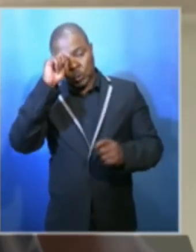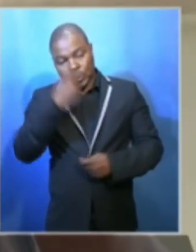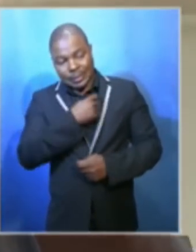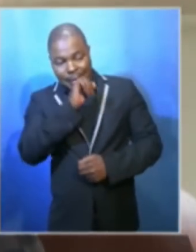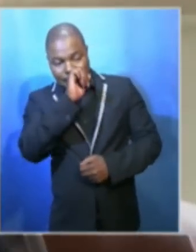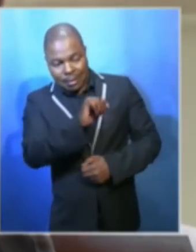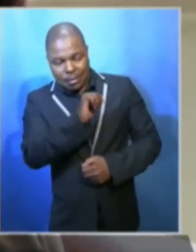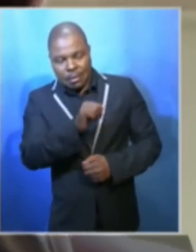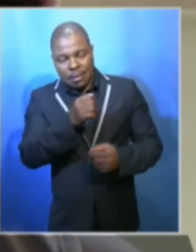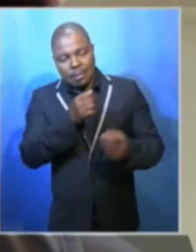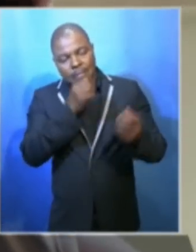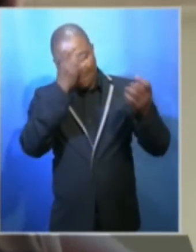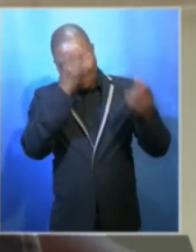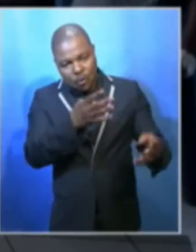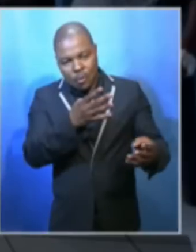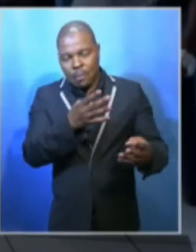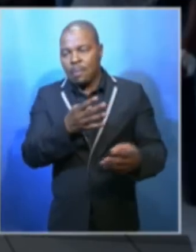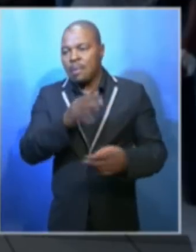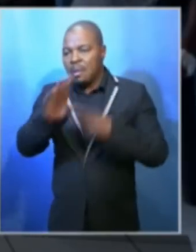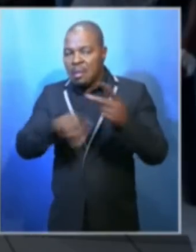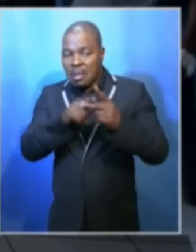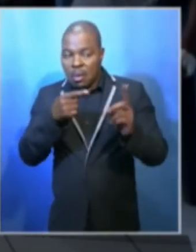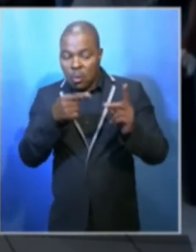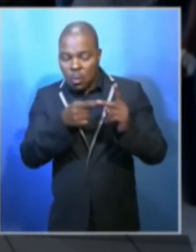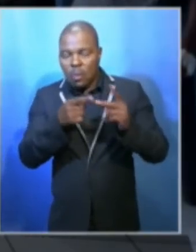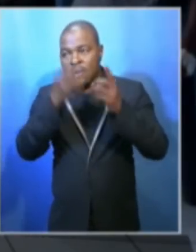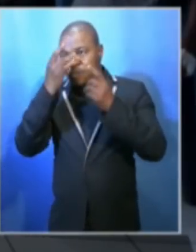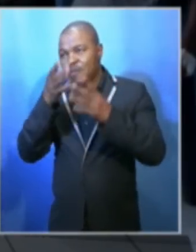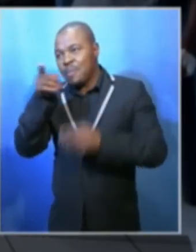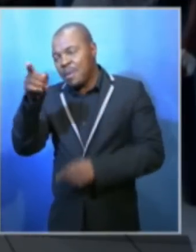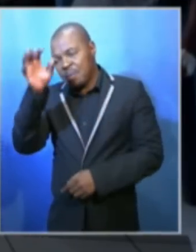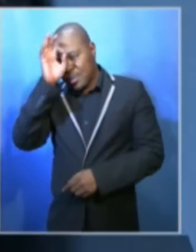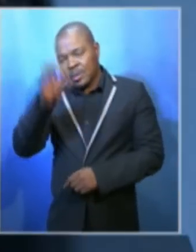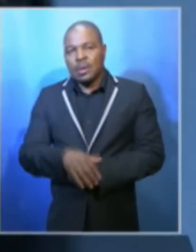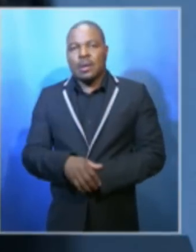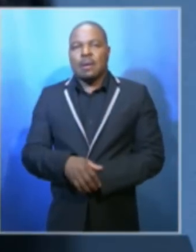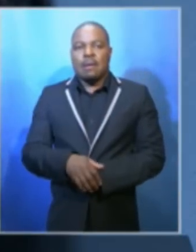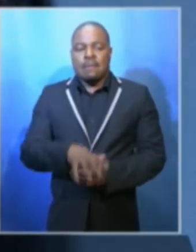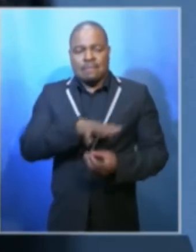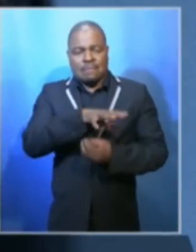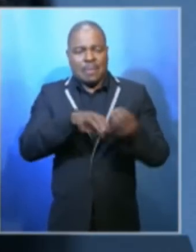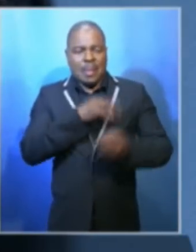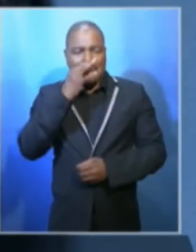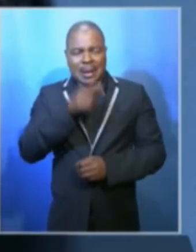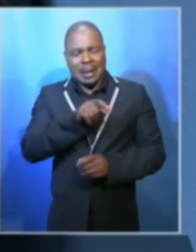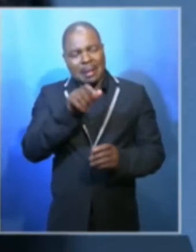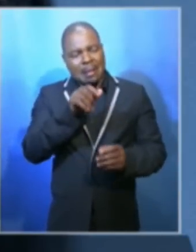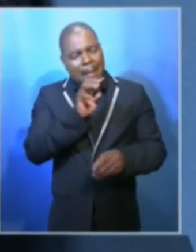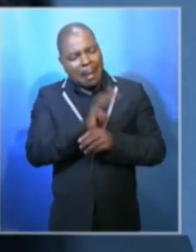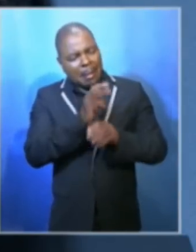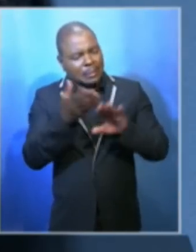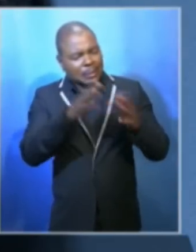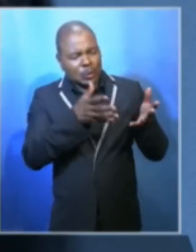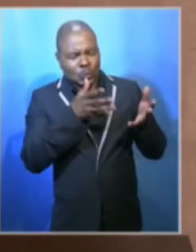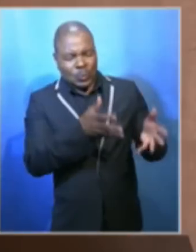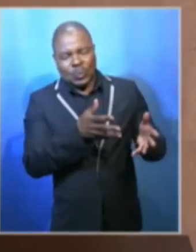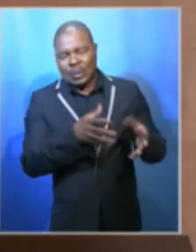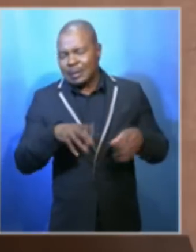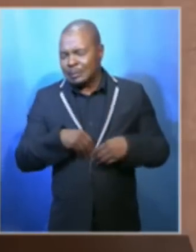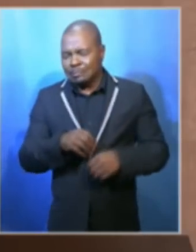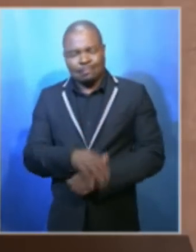mapodisi. Ba lelapa ba re motsadi wa bone o ne a sa tshwanelwe ke go tlhokafala ka tsela e setlhogo jana. Tapating is very